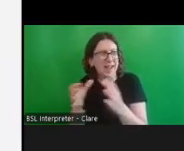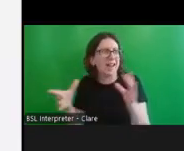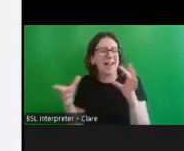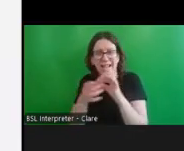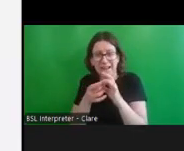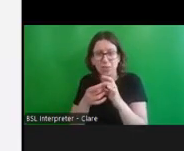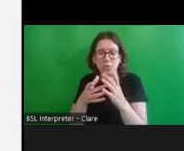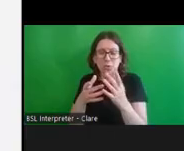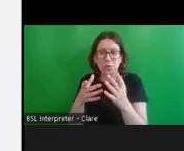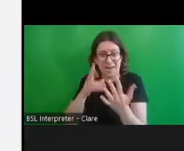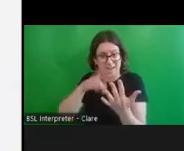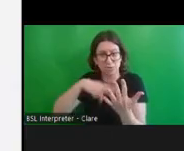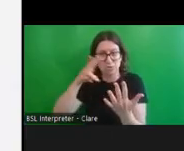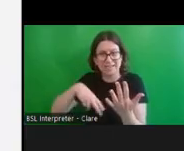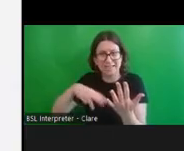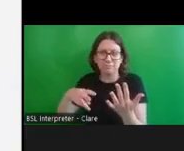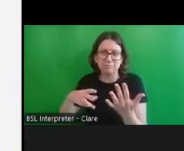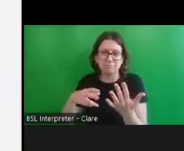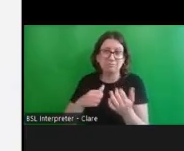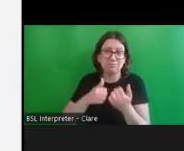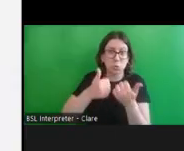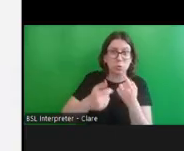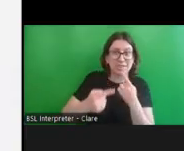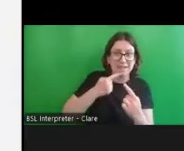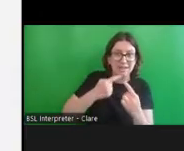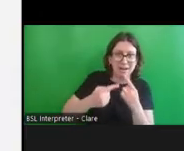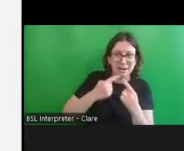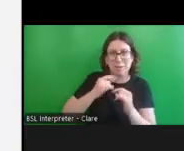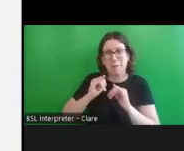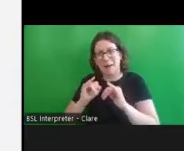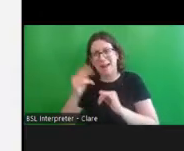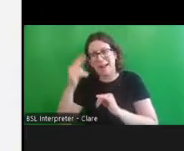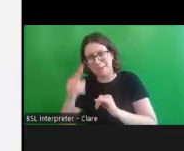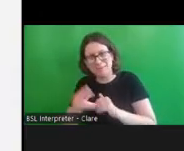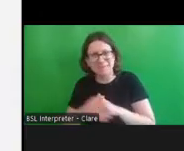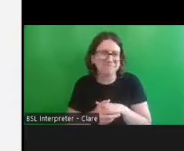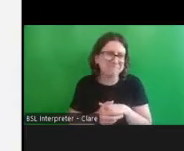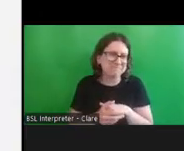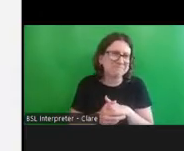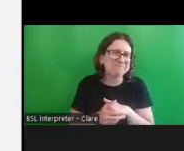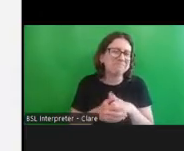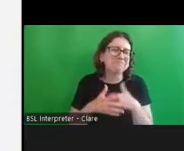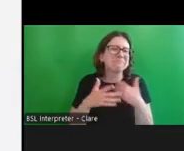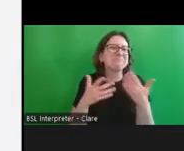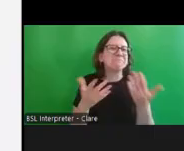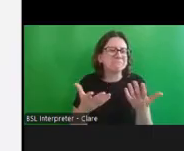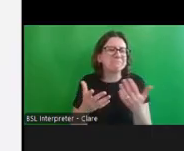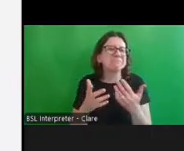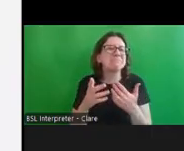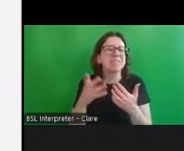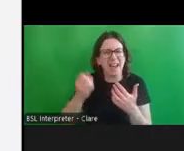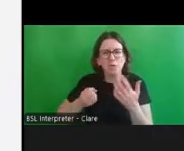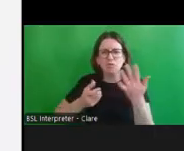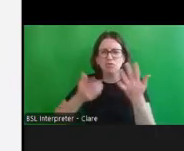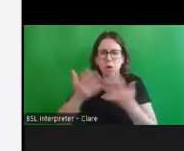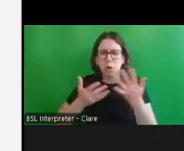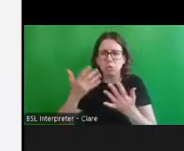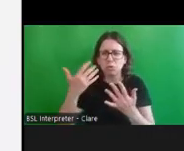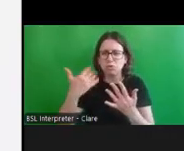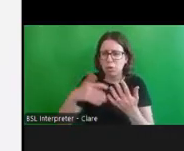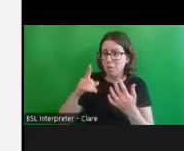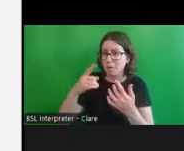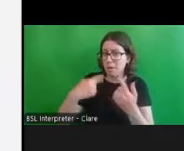know, good on data, bad on names. What you have in front of you is the results from about, in last